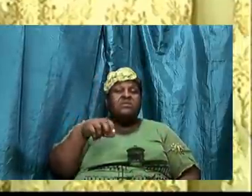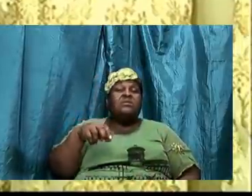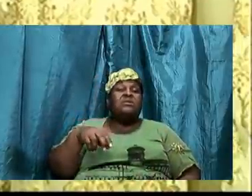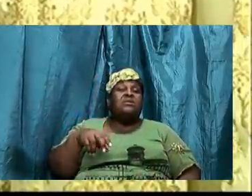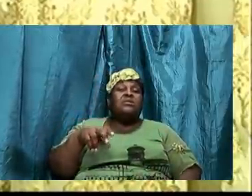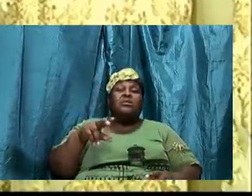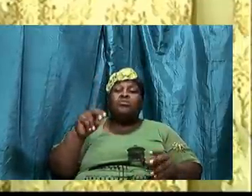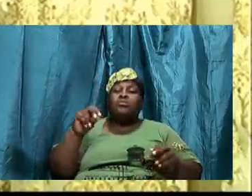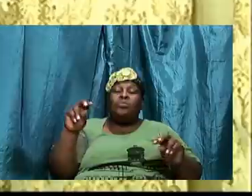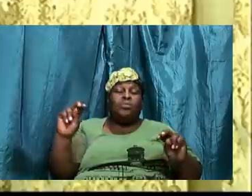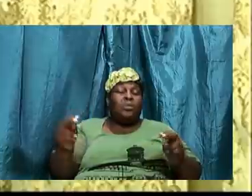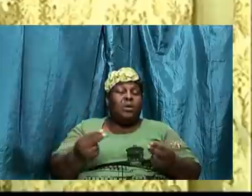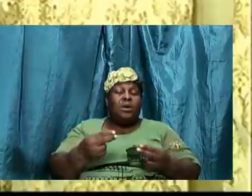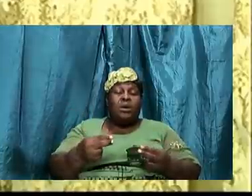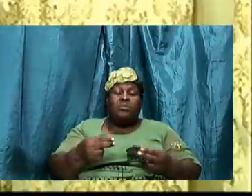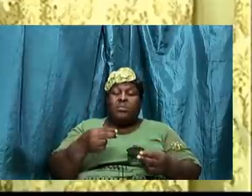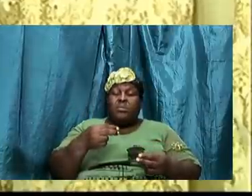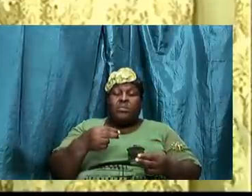harmless as a dove.